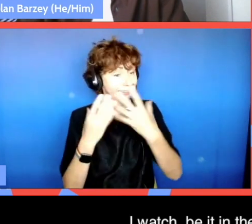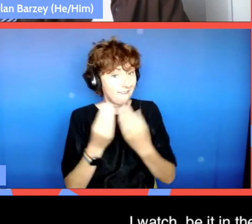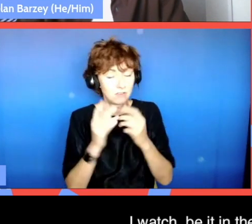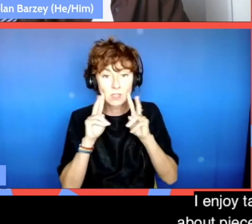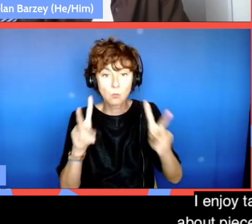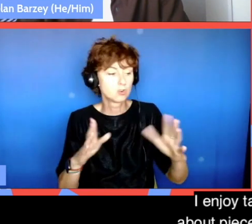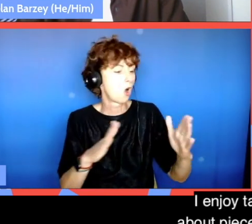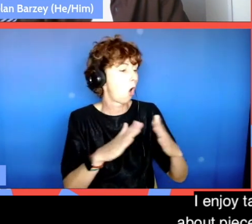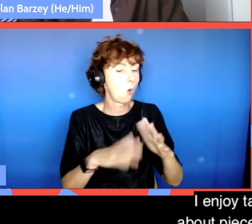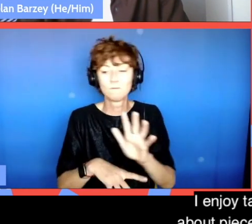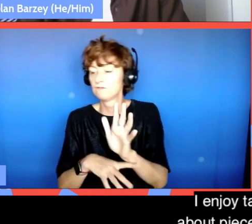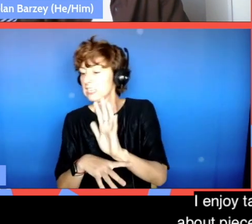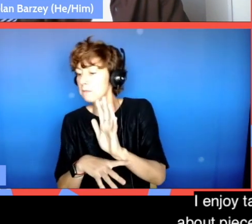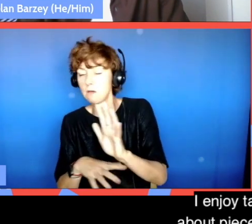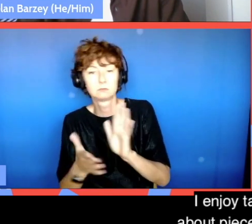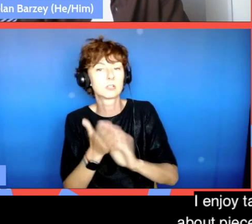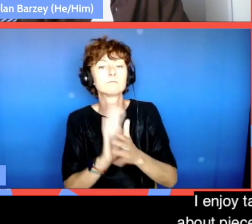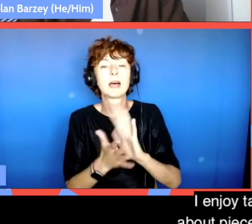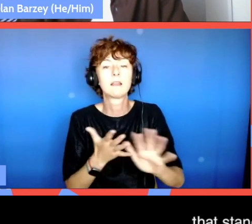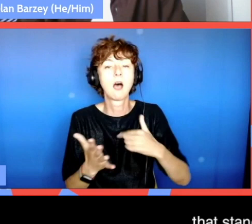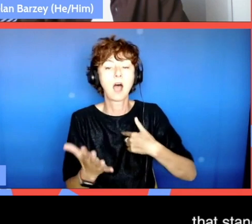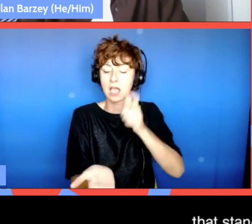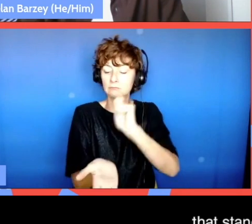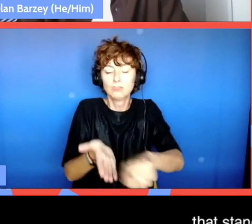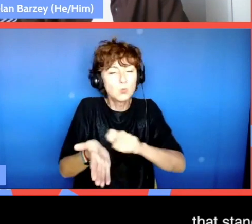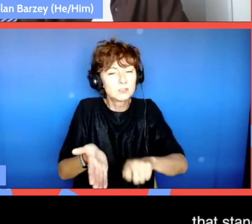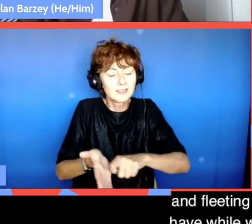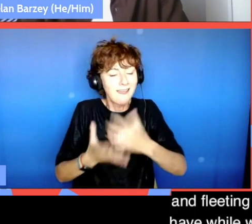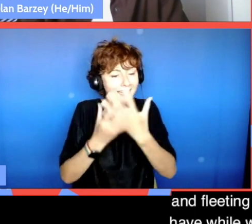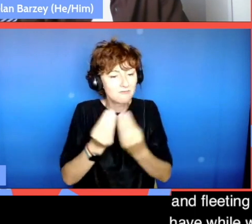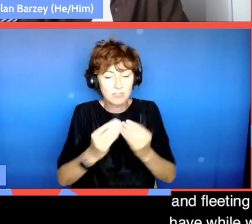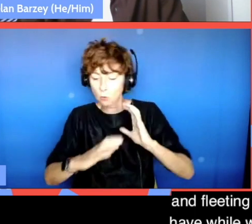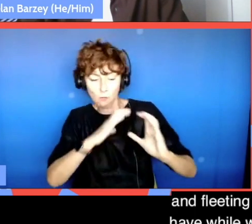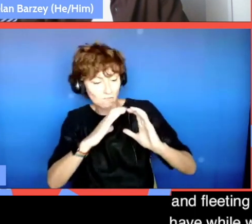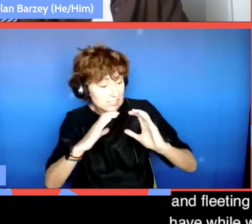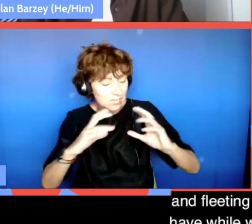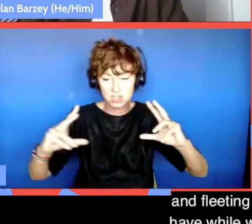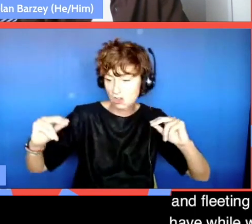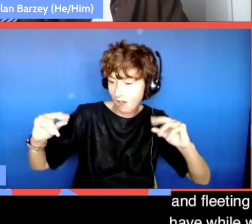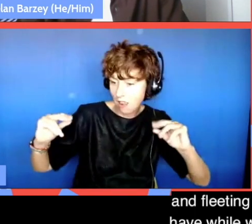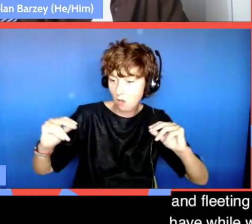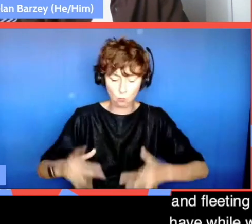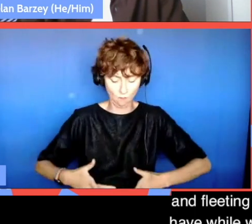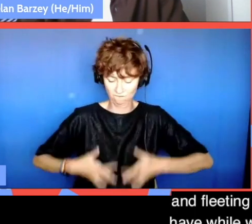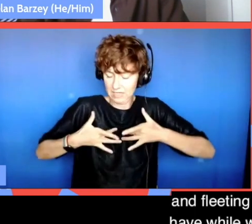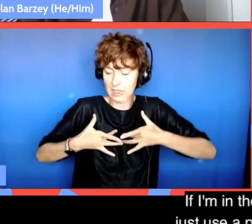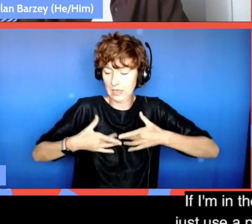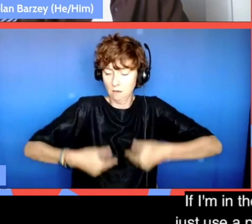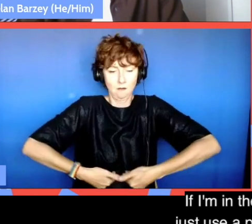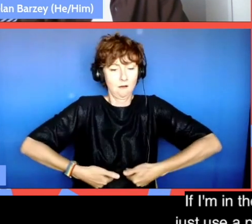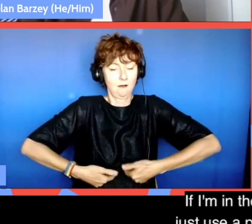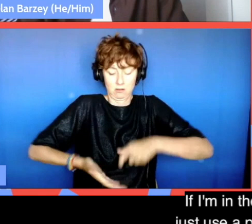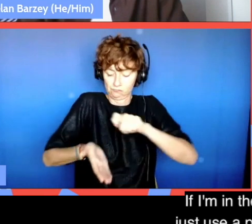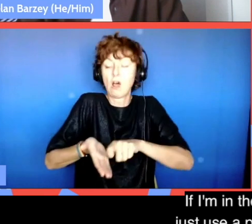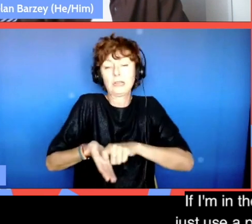home. I enjoy taking notes about pieces of dialogue that stand out to me and fleeting feelings I may have while watching a film. If I'm in